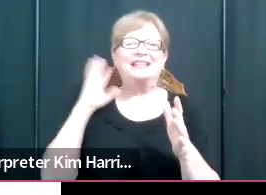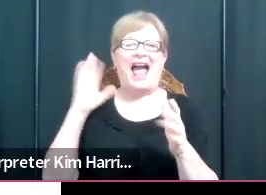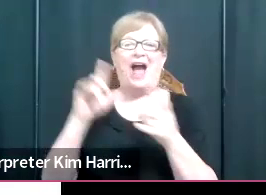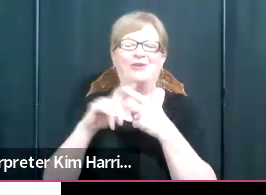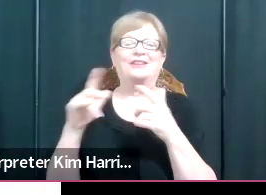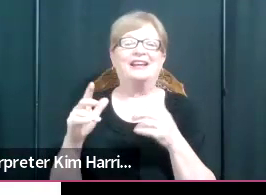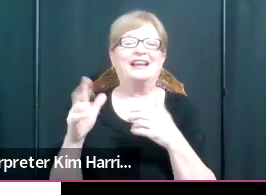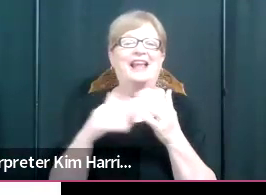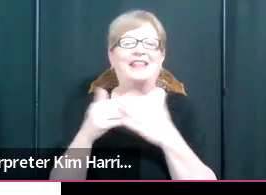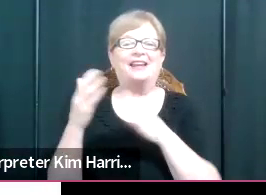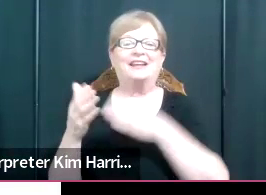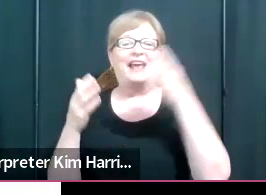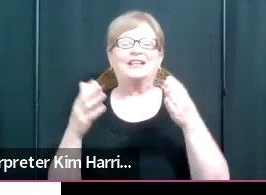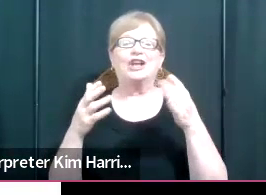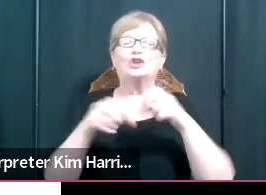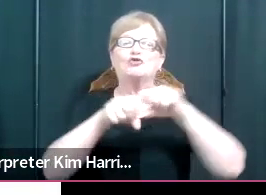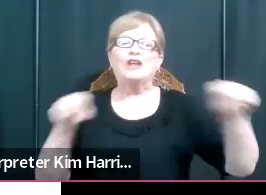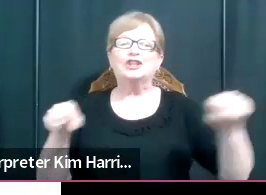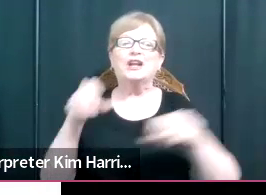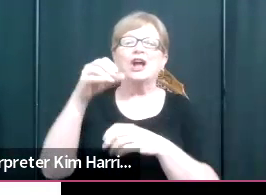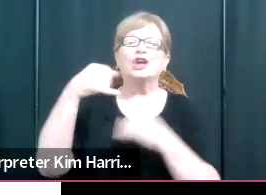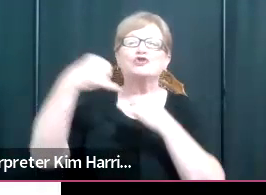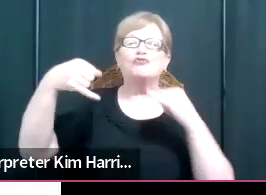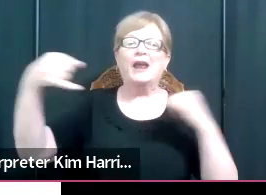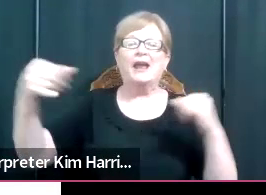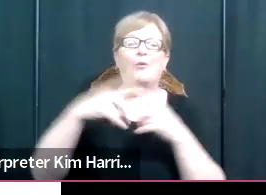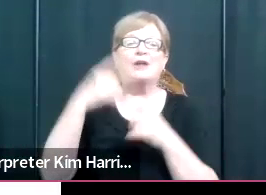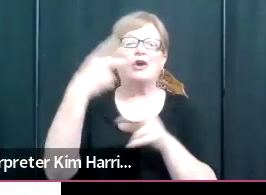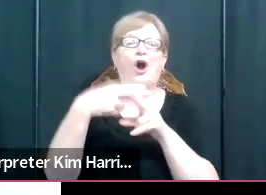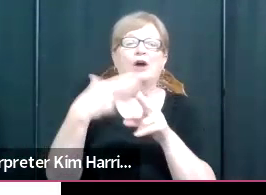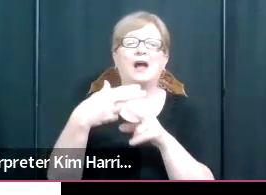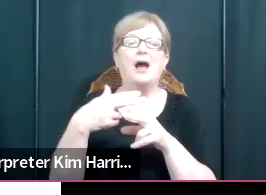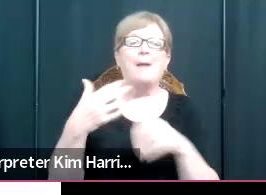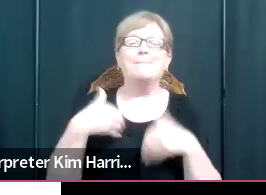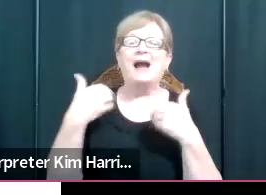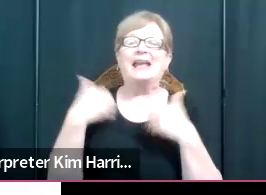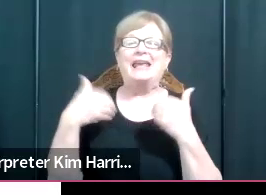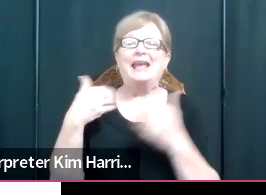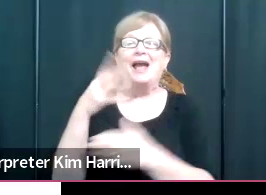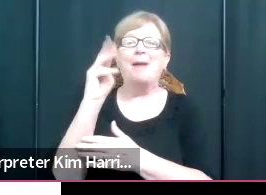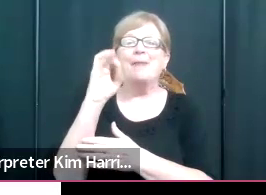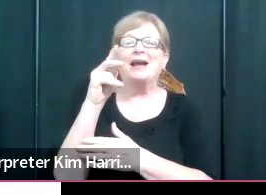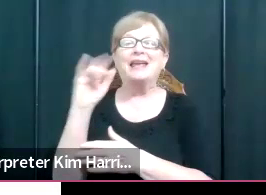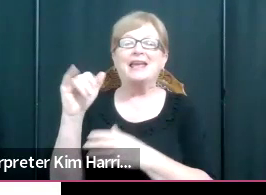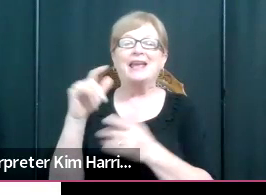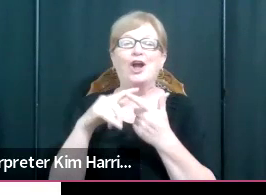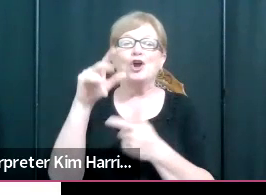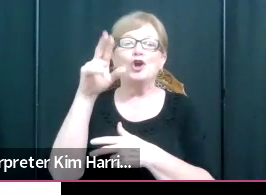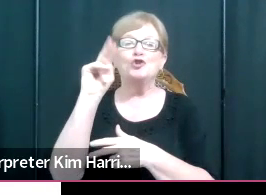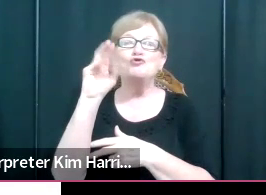are stretchy strings, or one brand is called Monkey Noodle. It's essentially a long, stretchy band that can be fun